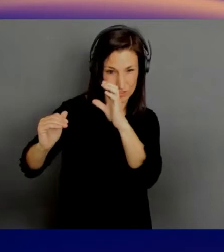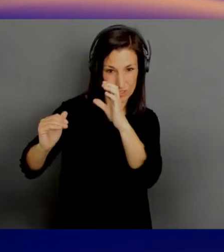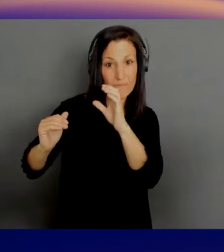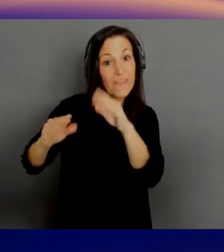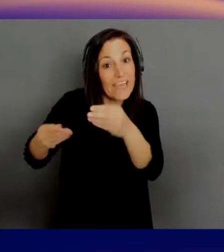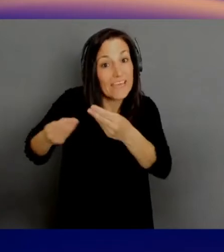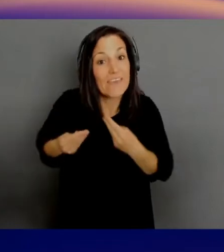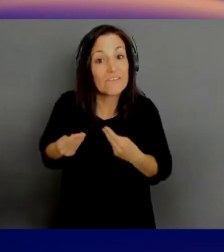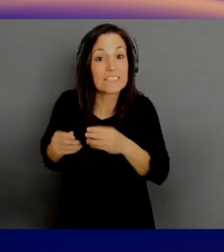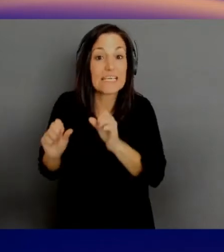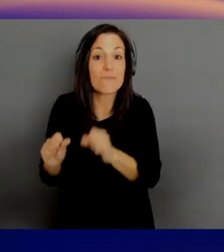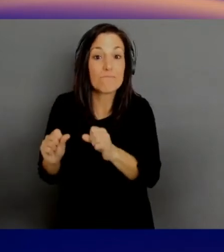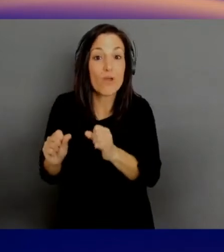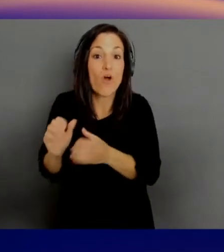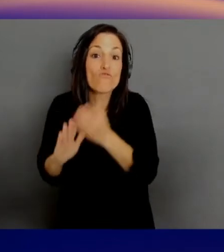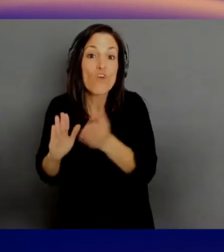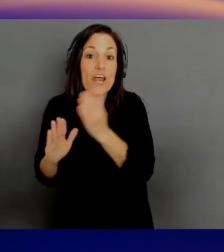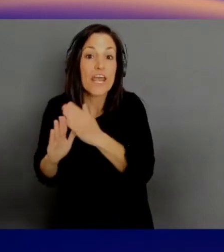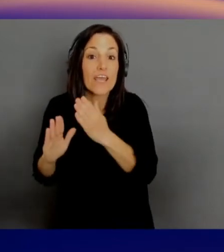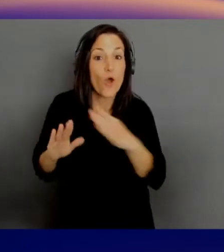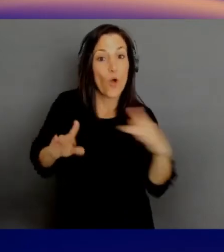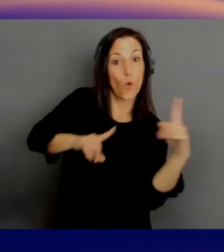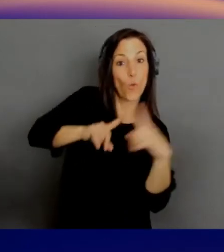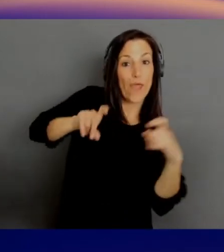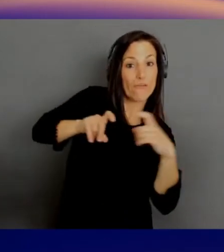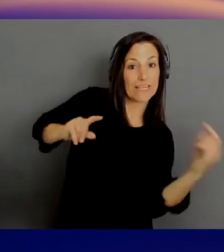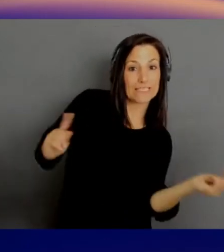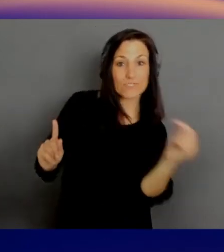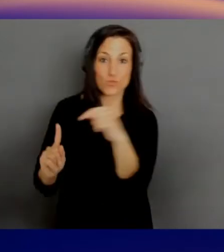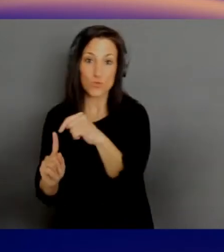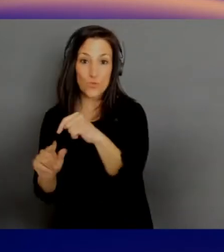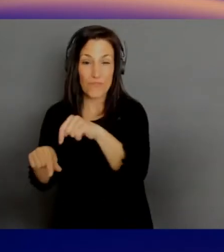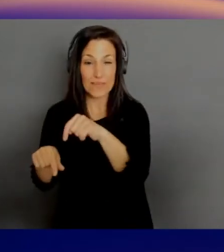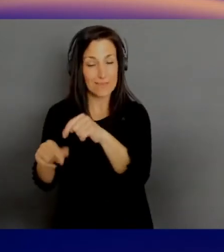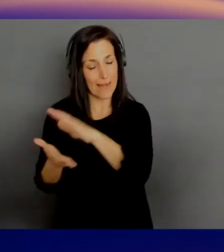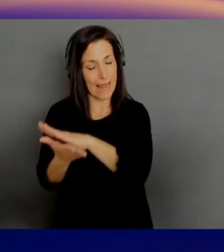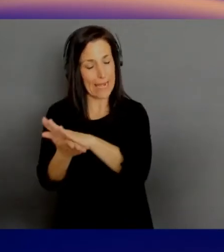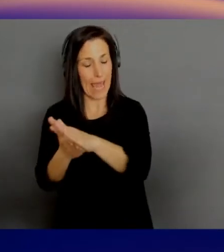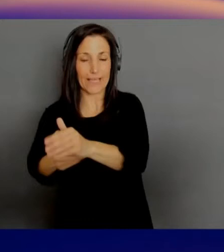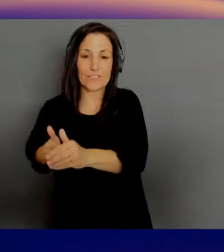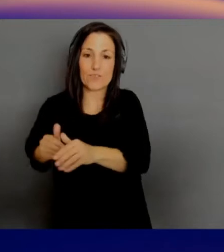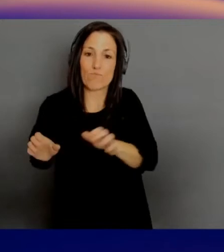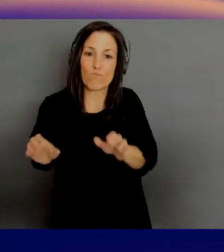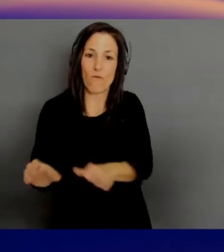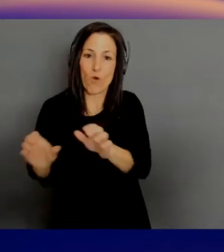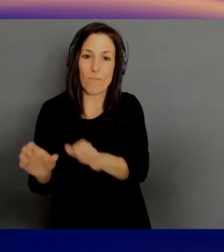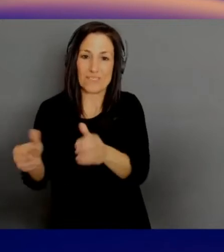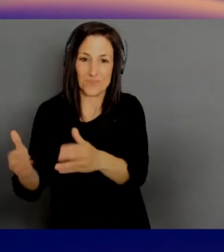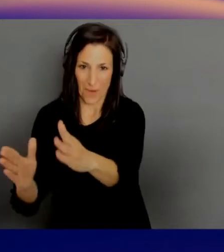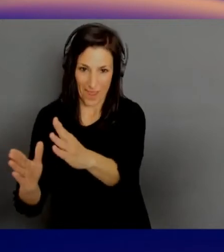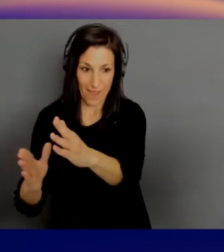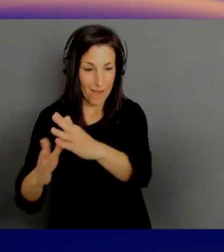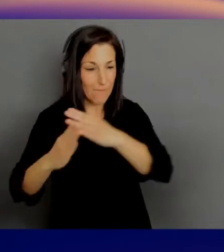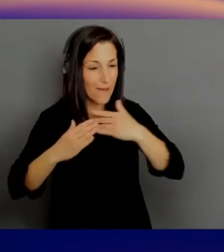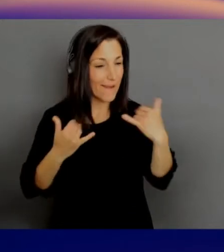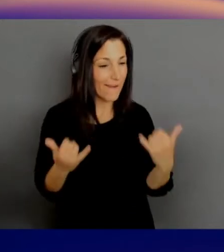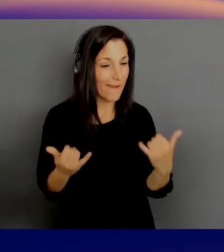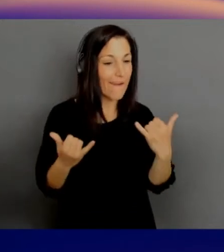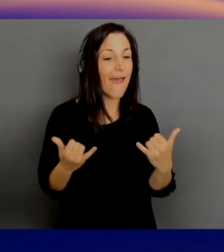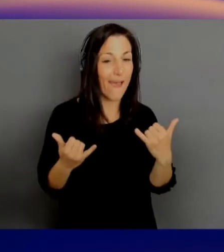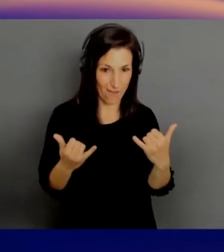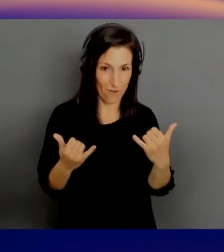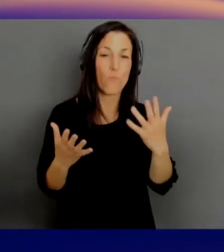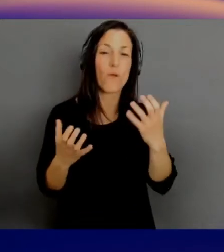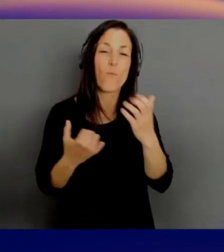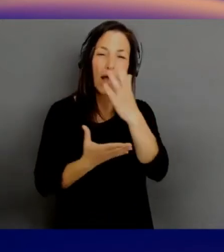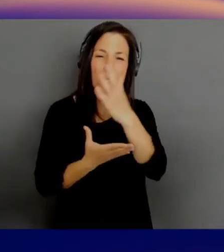it, in a nice performant way. Yeah. But now we actually want to get insight from that, so we're Yeah. going to